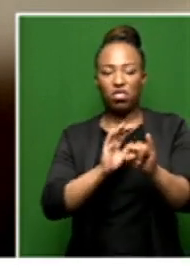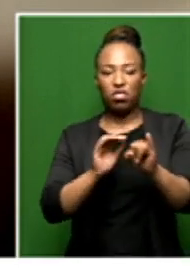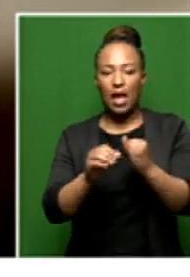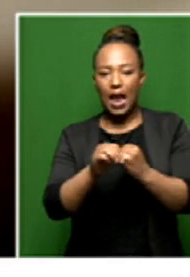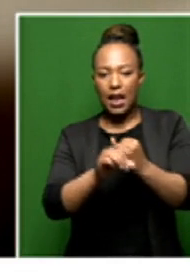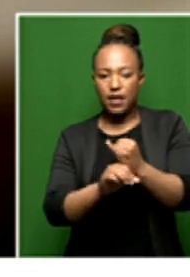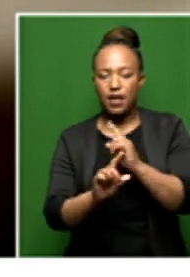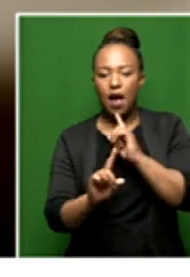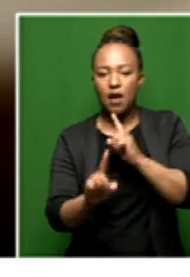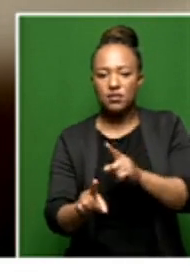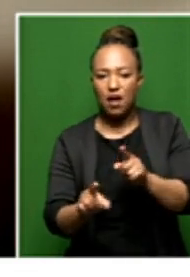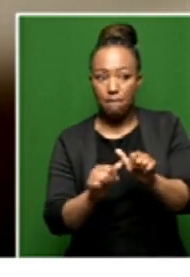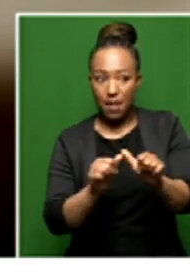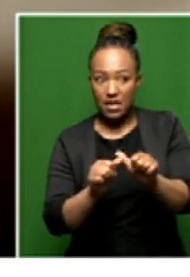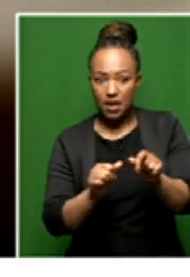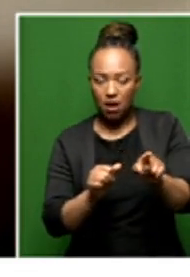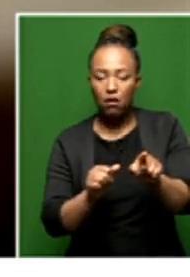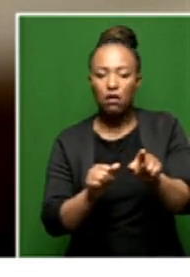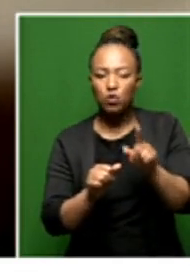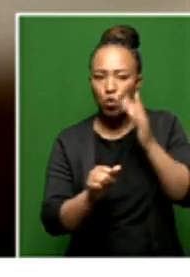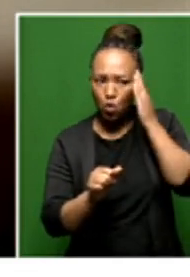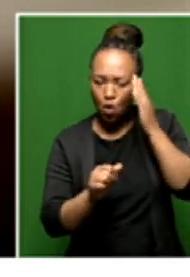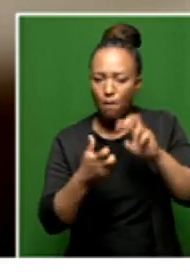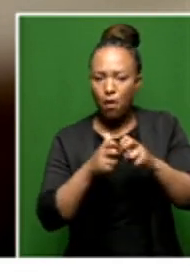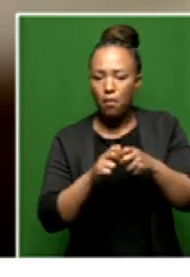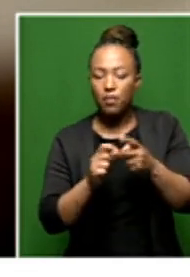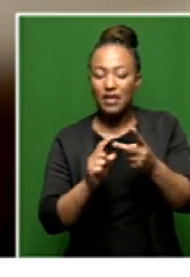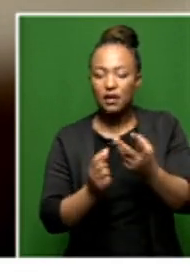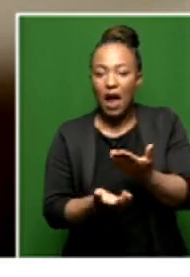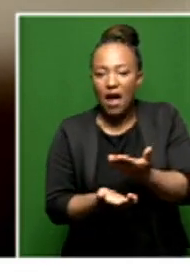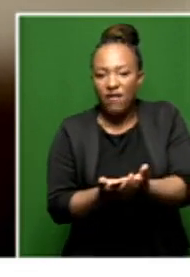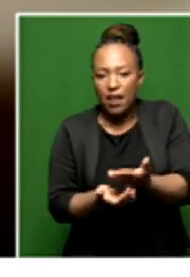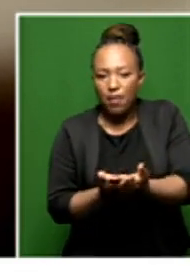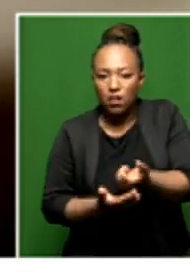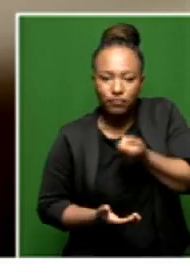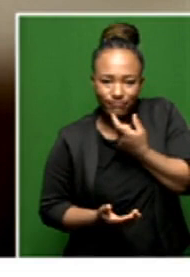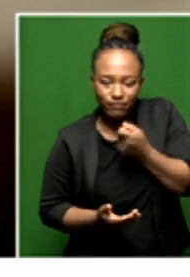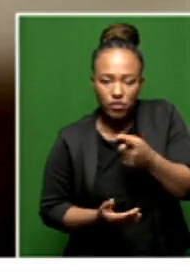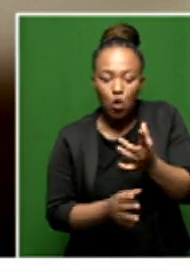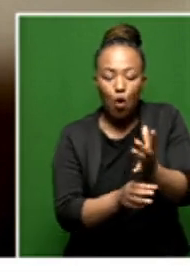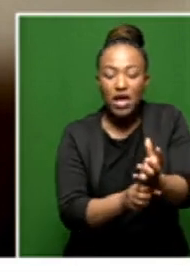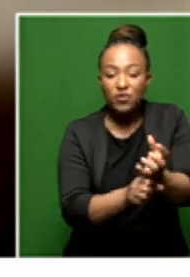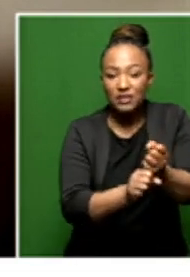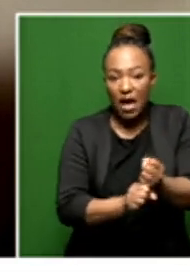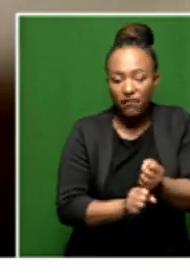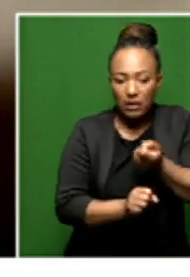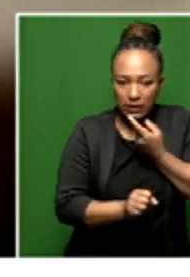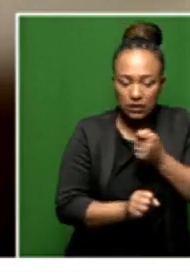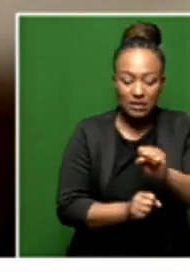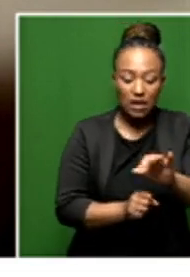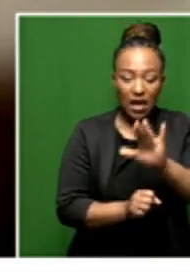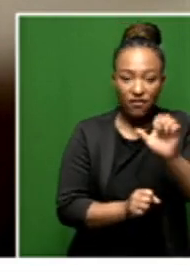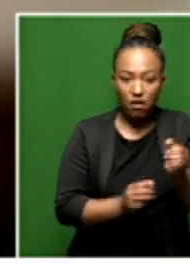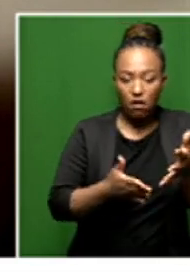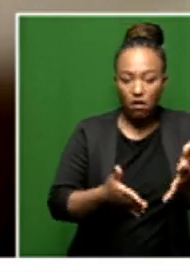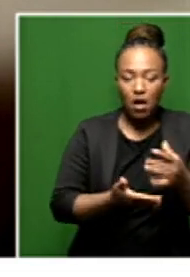and more availability of the drugs, because one of the big issues is these reserve drugs are in South Africa. Some of them are